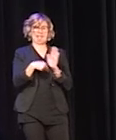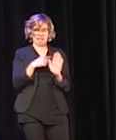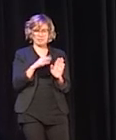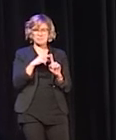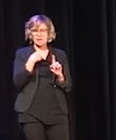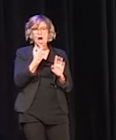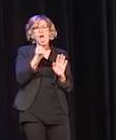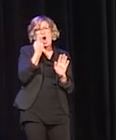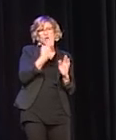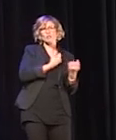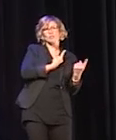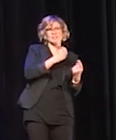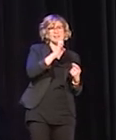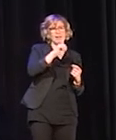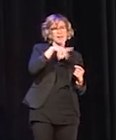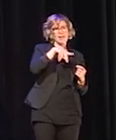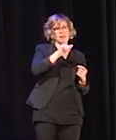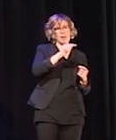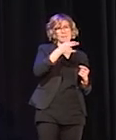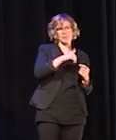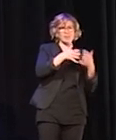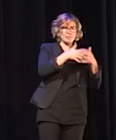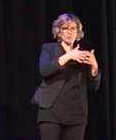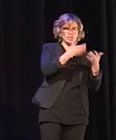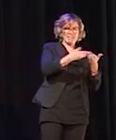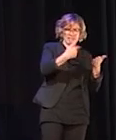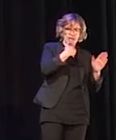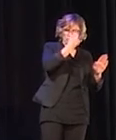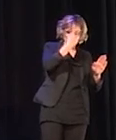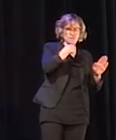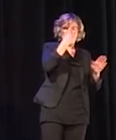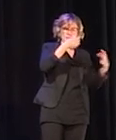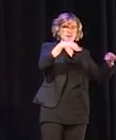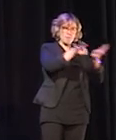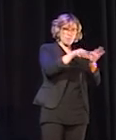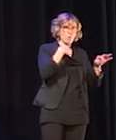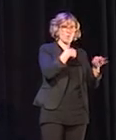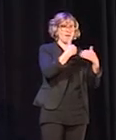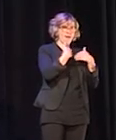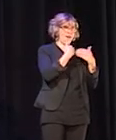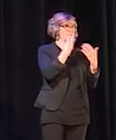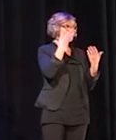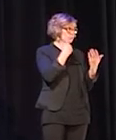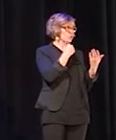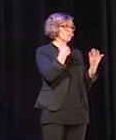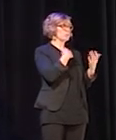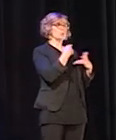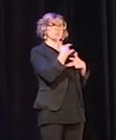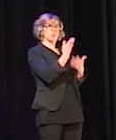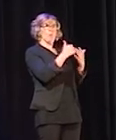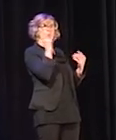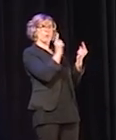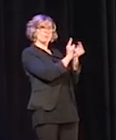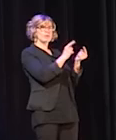machine thing, I really do. I think it's really important that we have experiences that we wouldn't have otherwise and connect with people we wouldn't normally connect with.